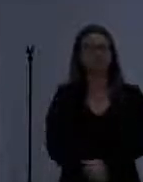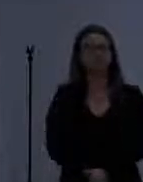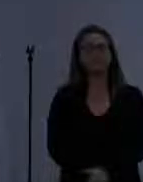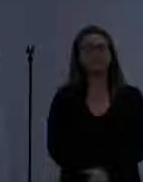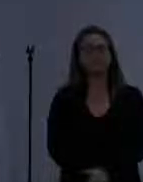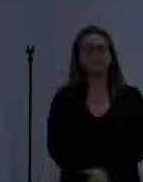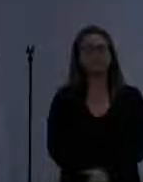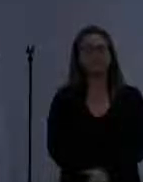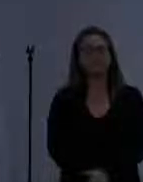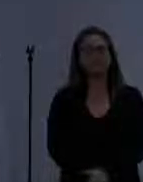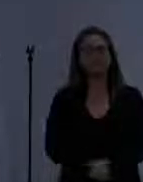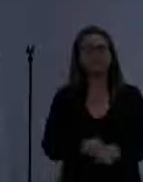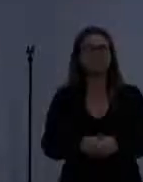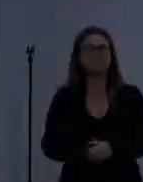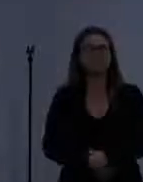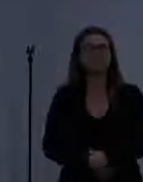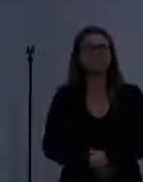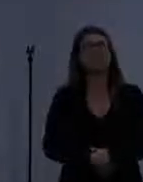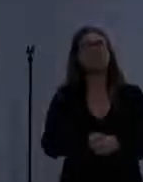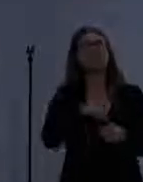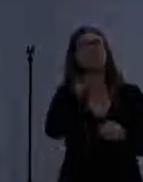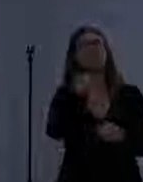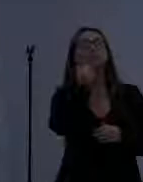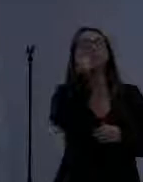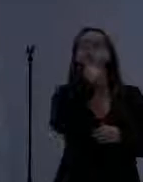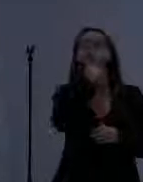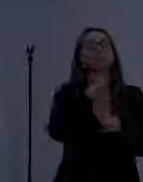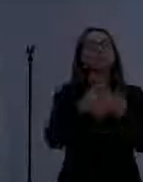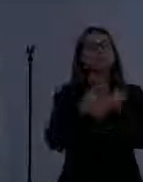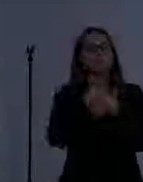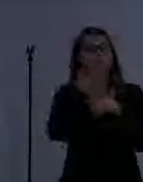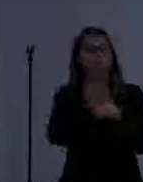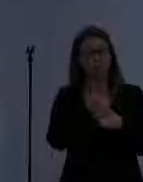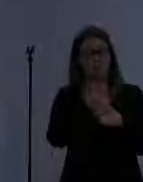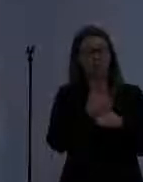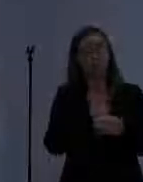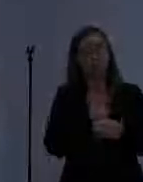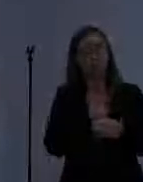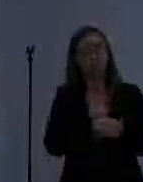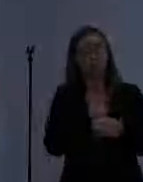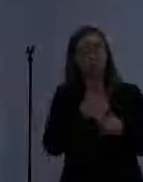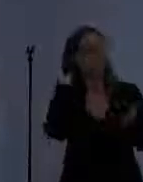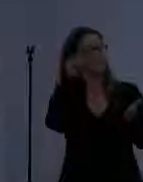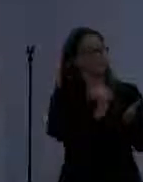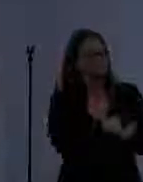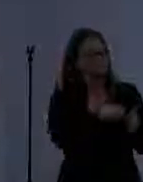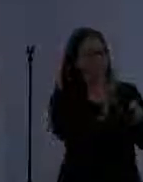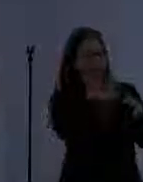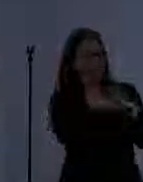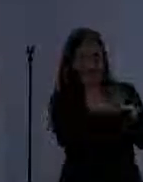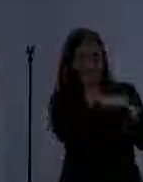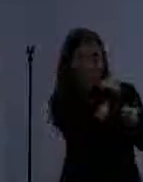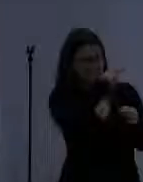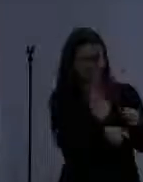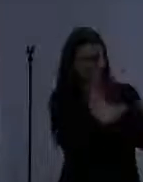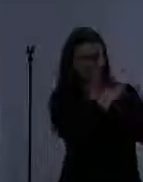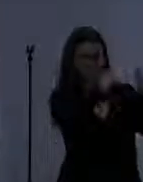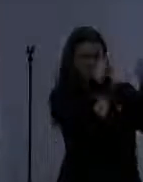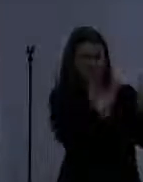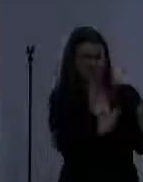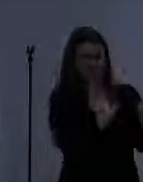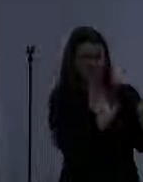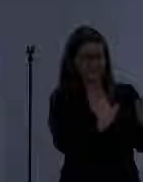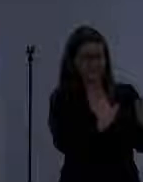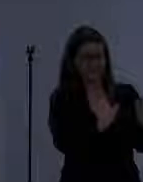Maybe like when the support worker goes to the client's house and bringing along people that they do not